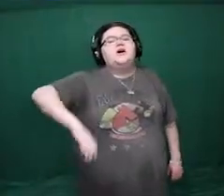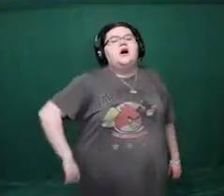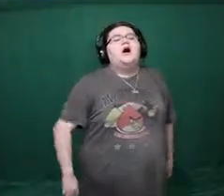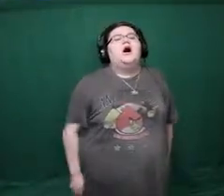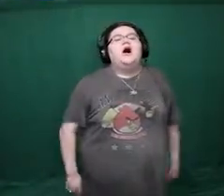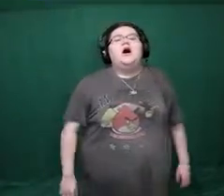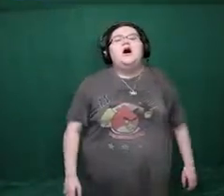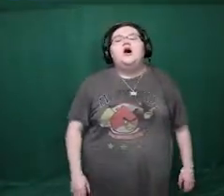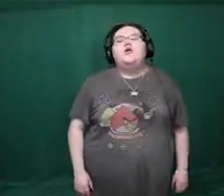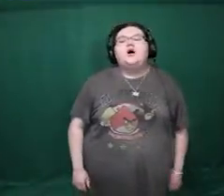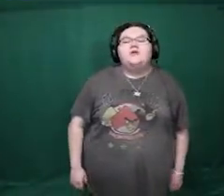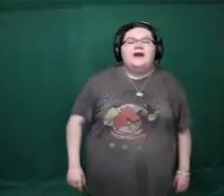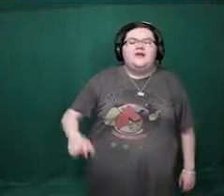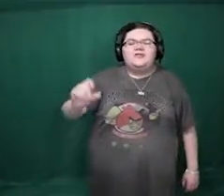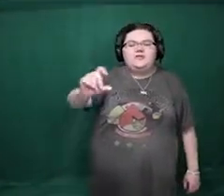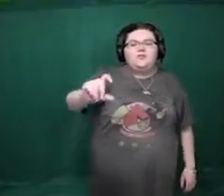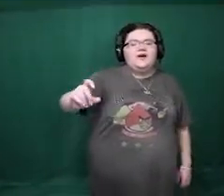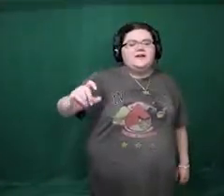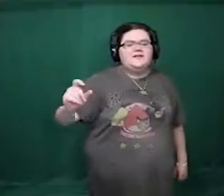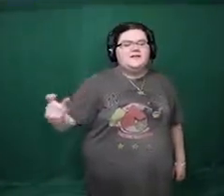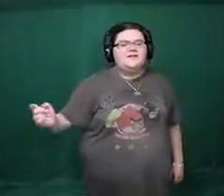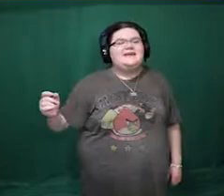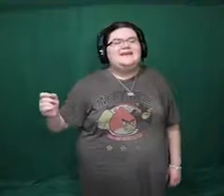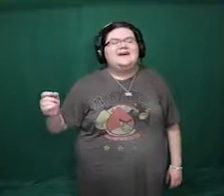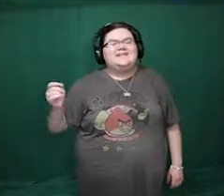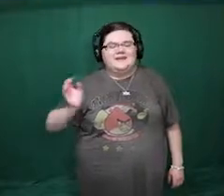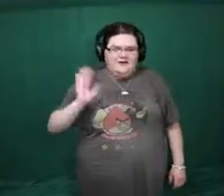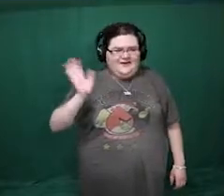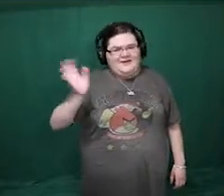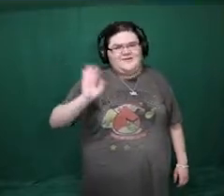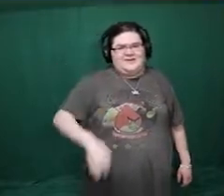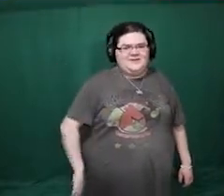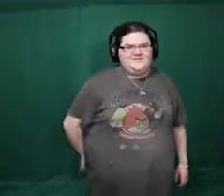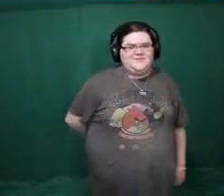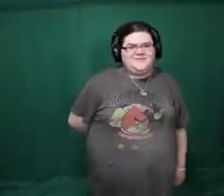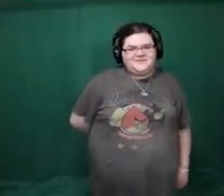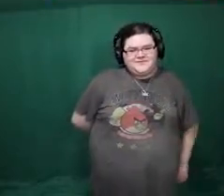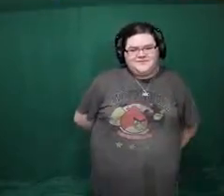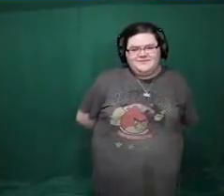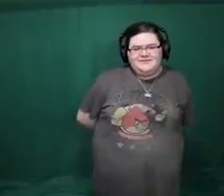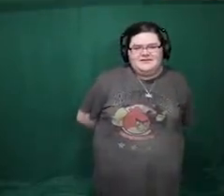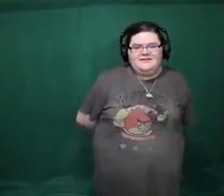They're walking on the top of the. Okay. I thought they were walking on literally nothing. Okay, never mind.